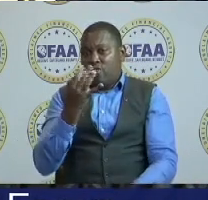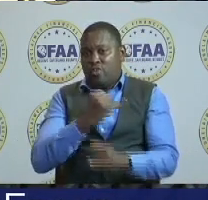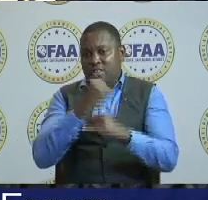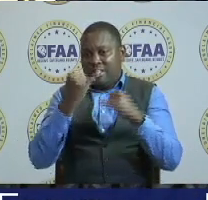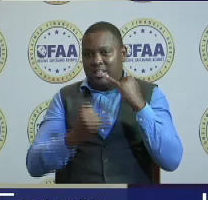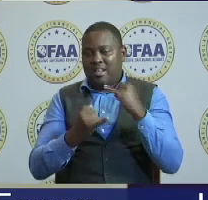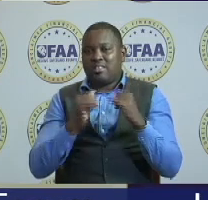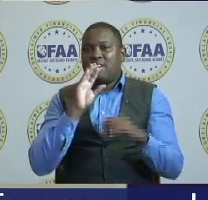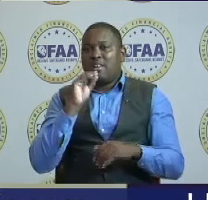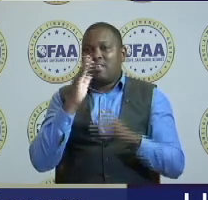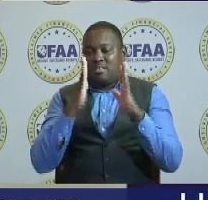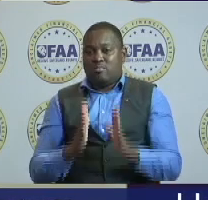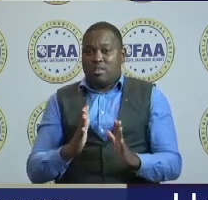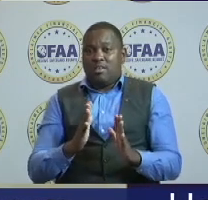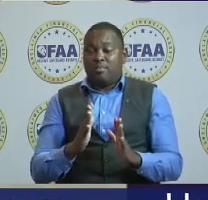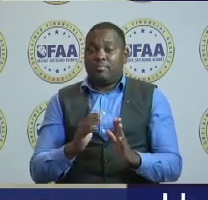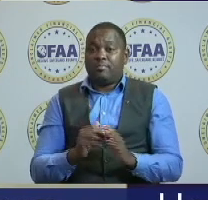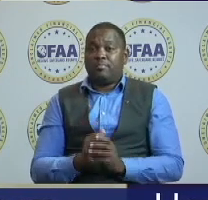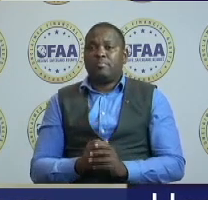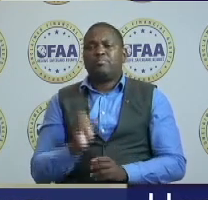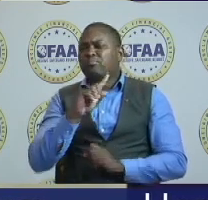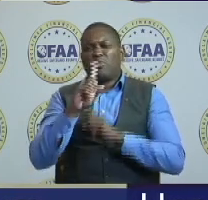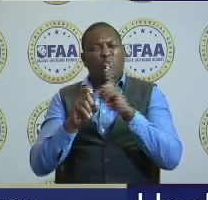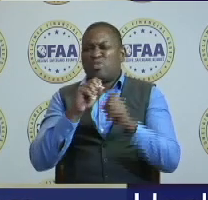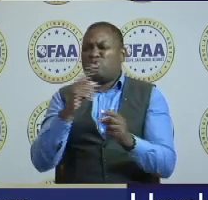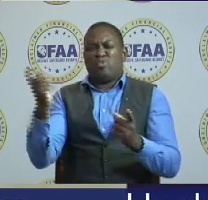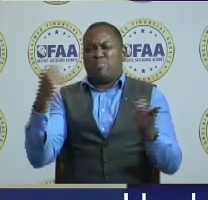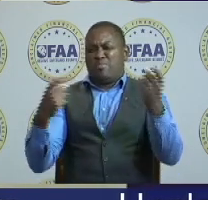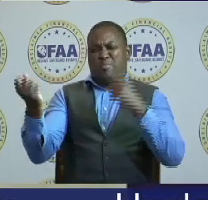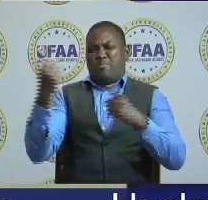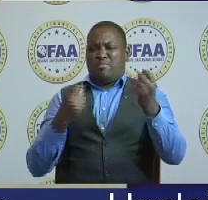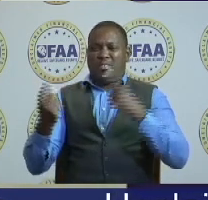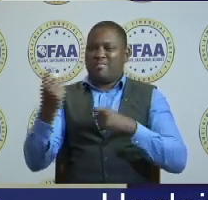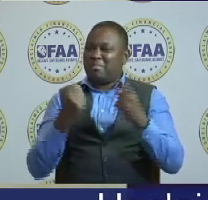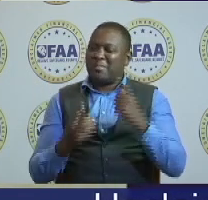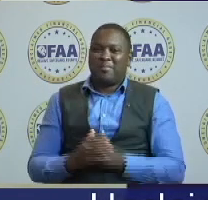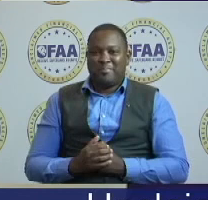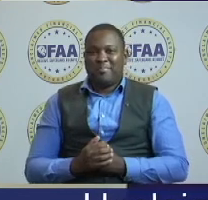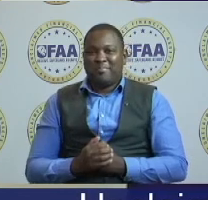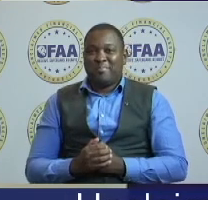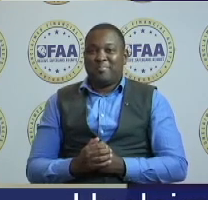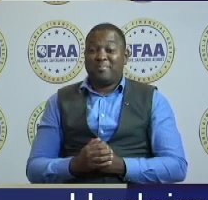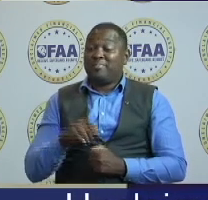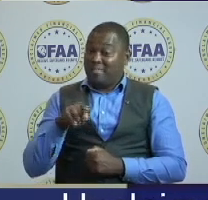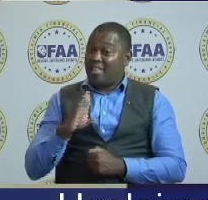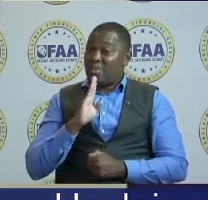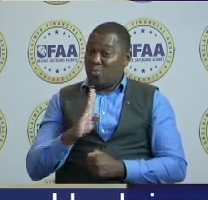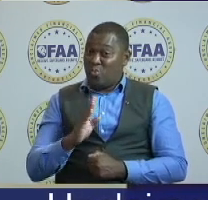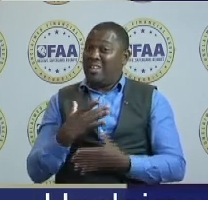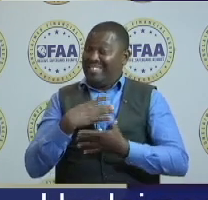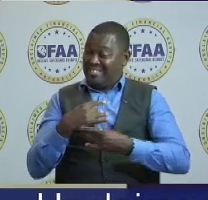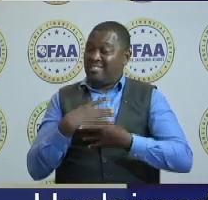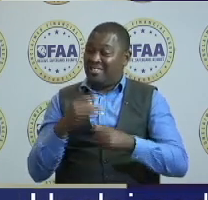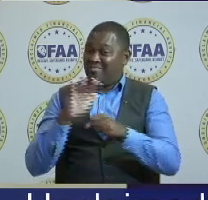speaker, before we get into the Q&A, the questions are already streaming in. As I'd mentioned at the start of this conversation, this is going to elicit a lot of